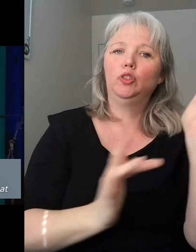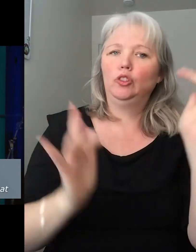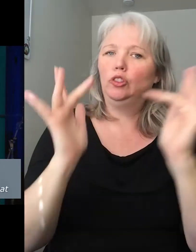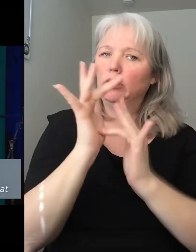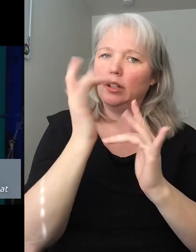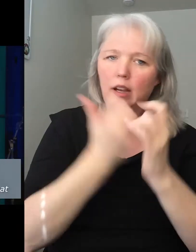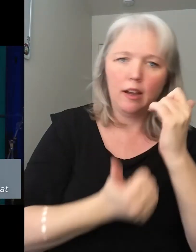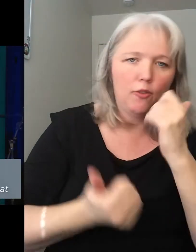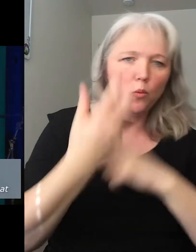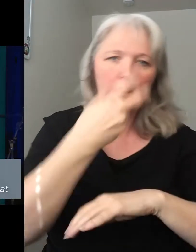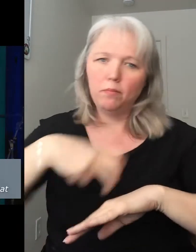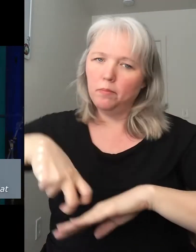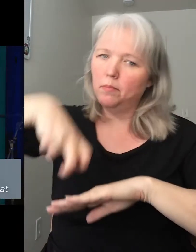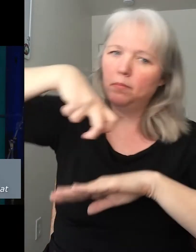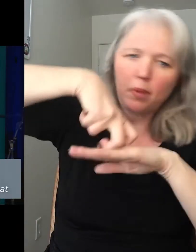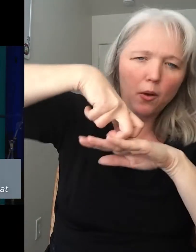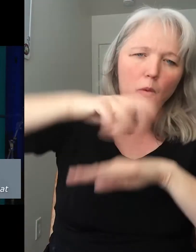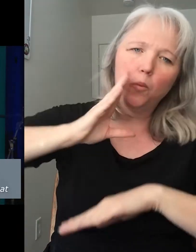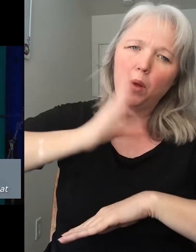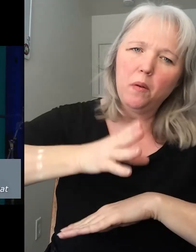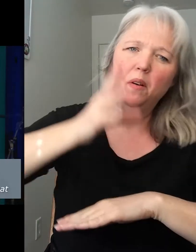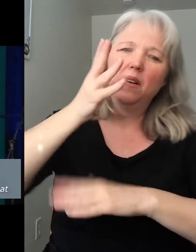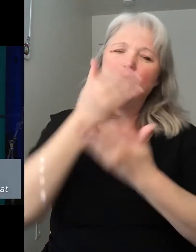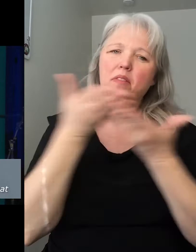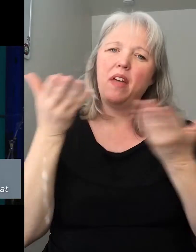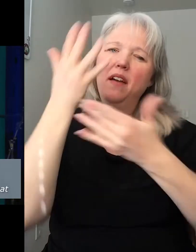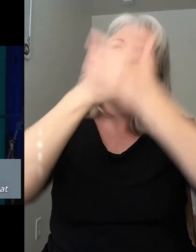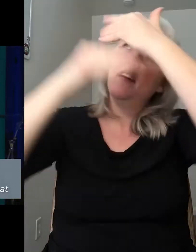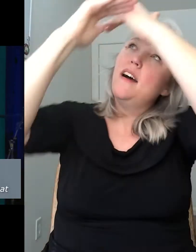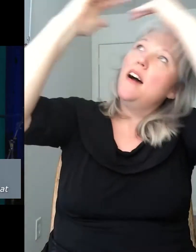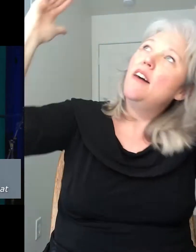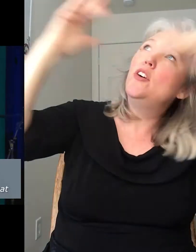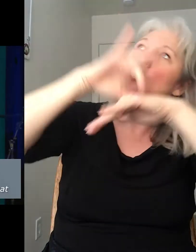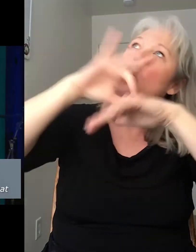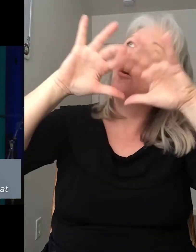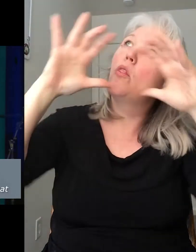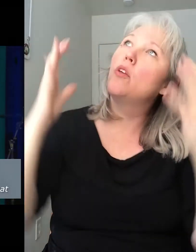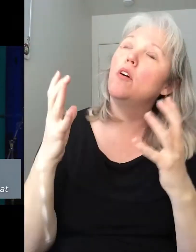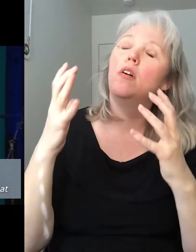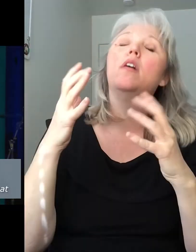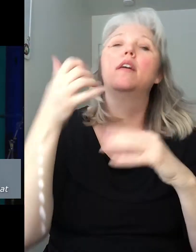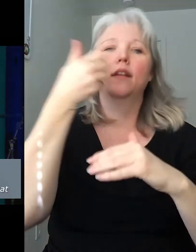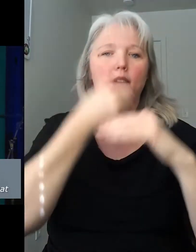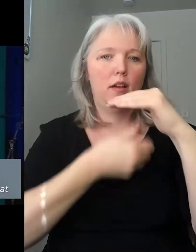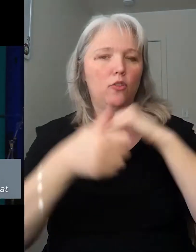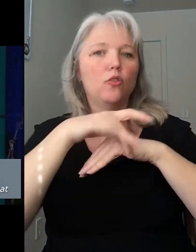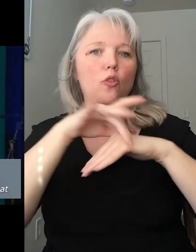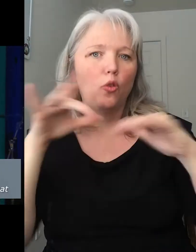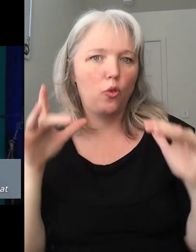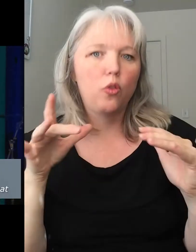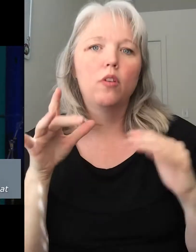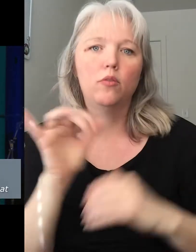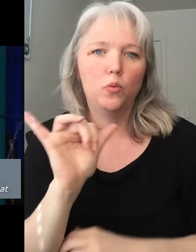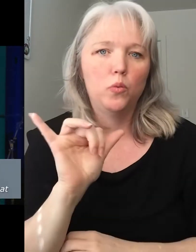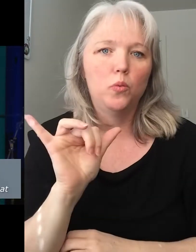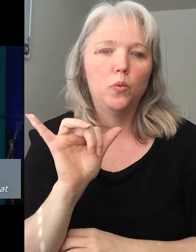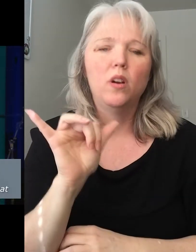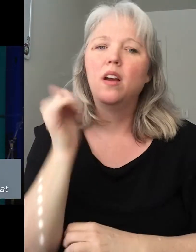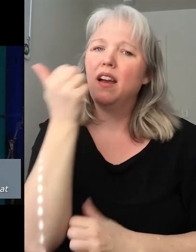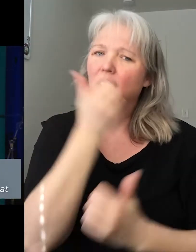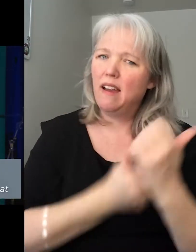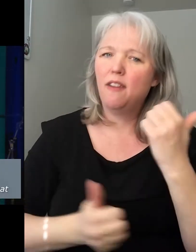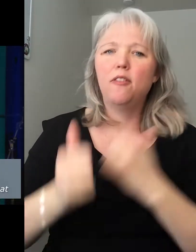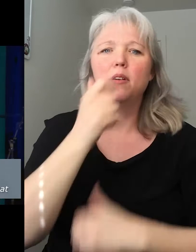of Jesus every knee should bow, of things in heaven and things in earth and things under the earth, and that